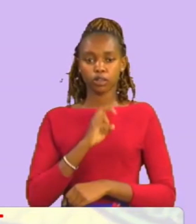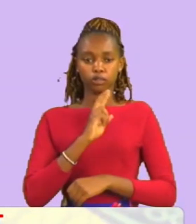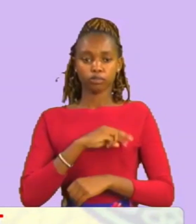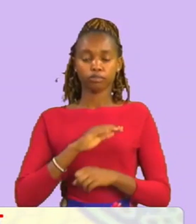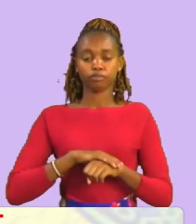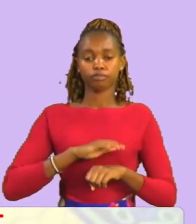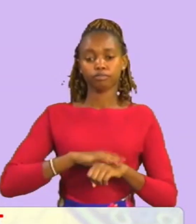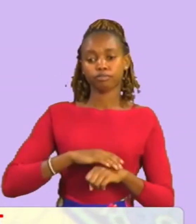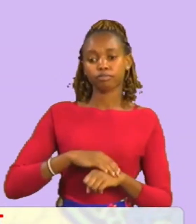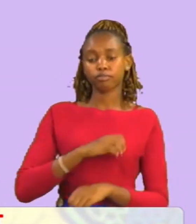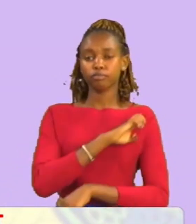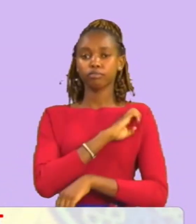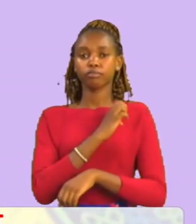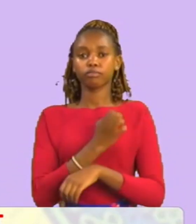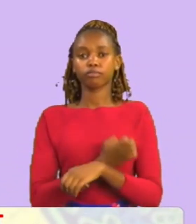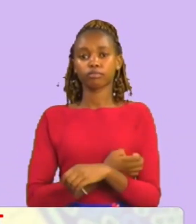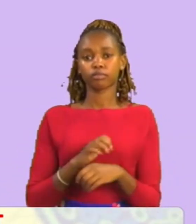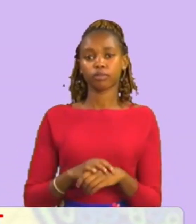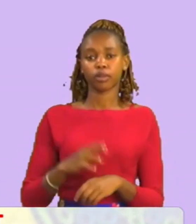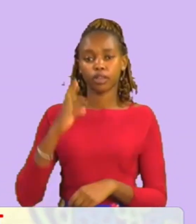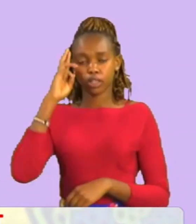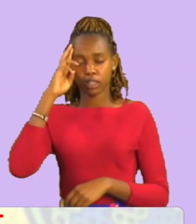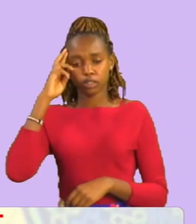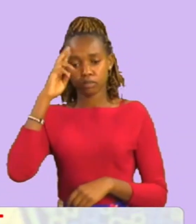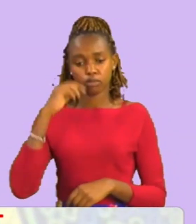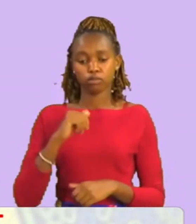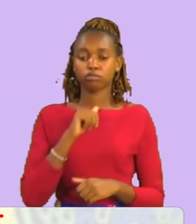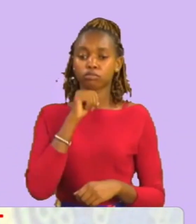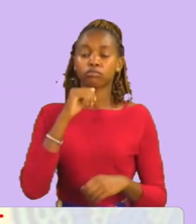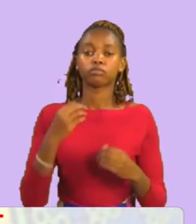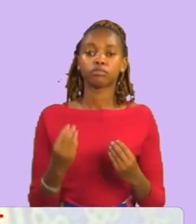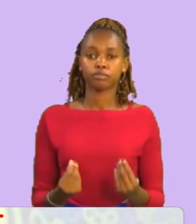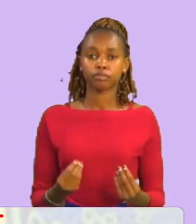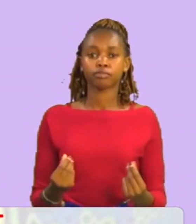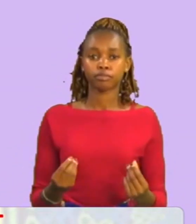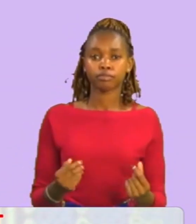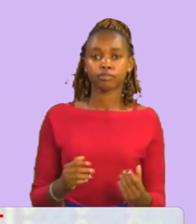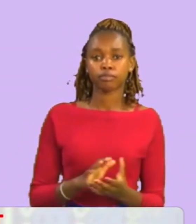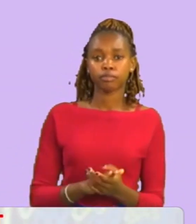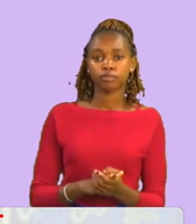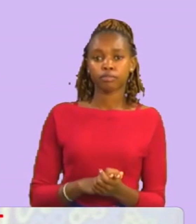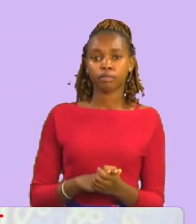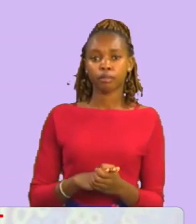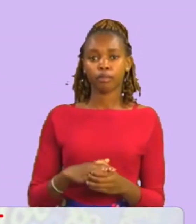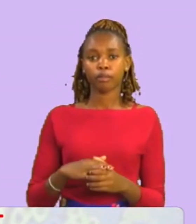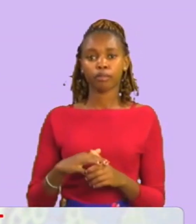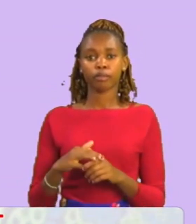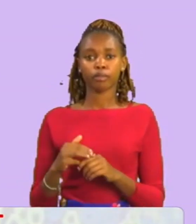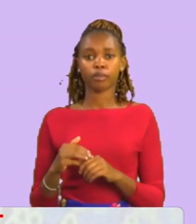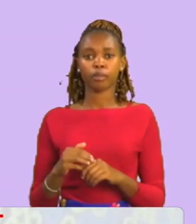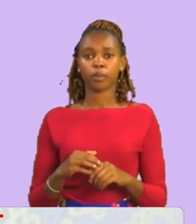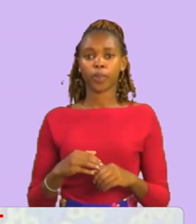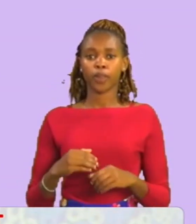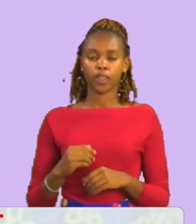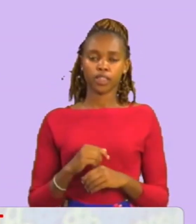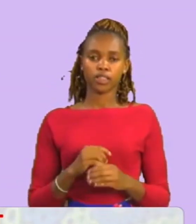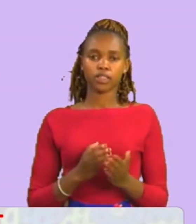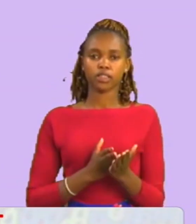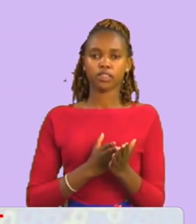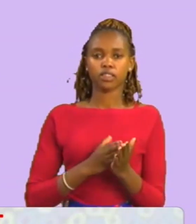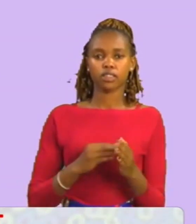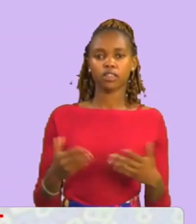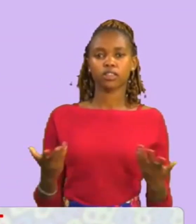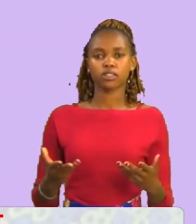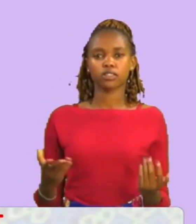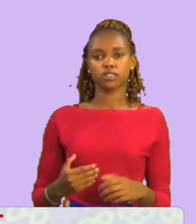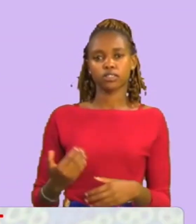Unajua tunaongelea story ya purpose. It is not easy because kama Frontal Freeze amesemaje hapo alikuwa kidogo kwa stuck lakini Vitu zile come through. You know,